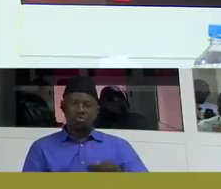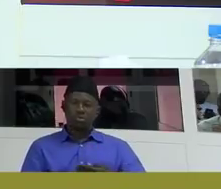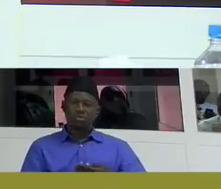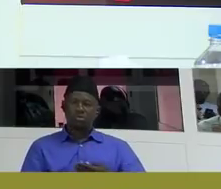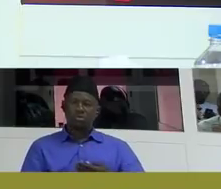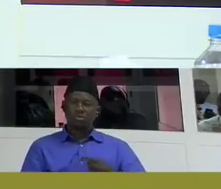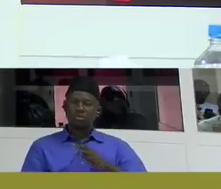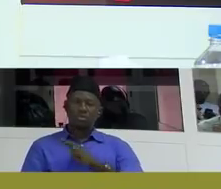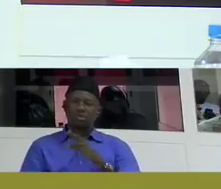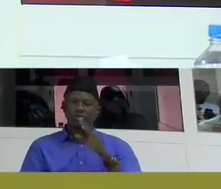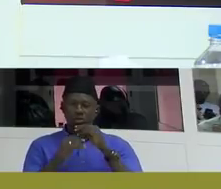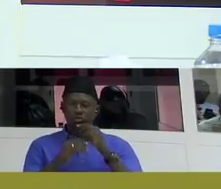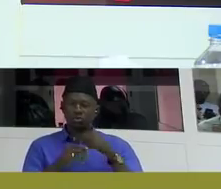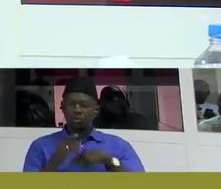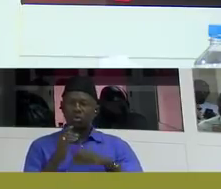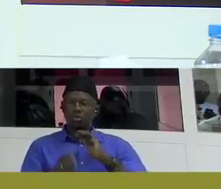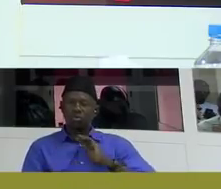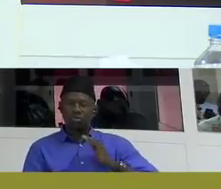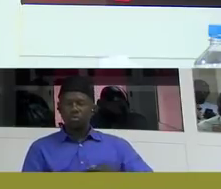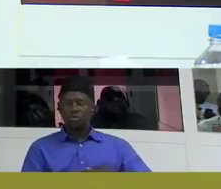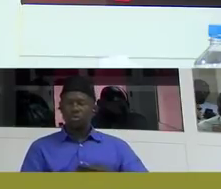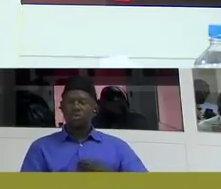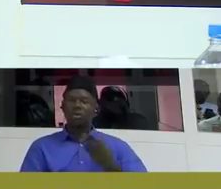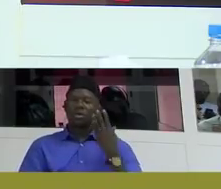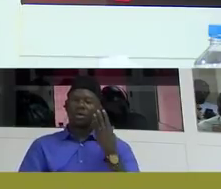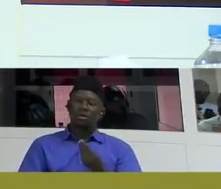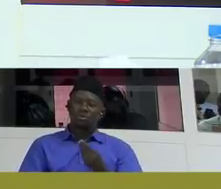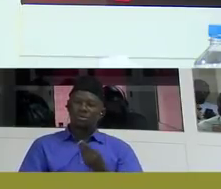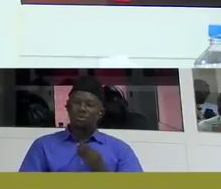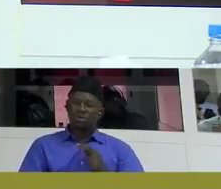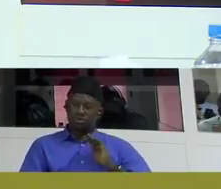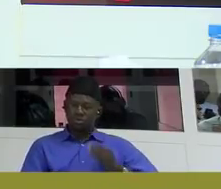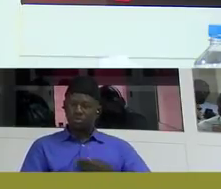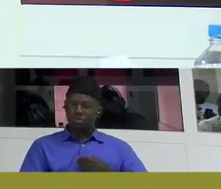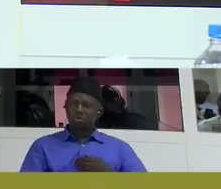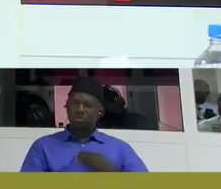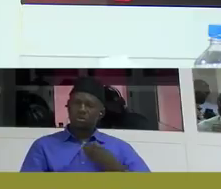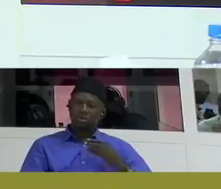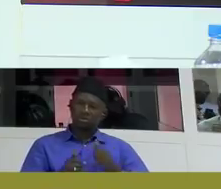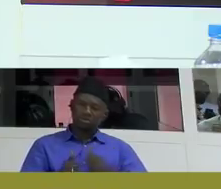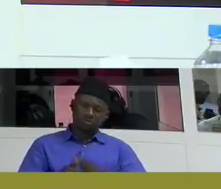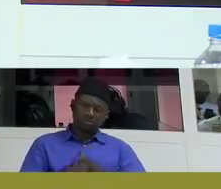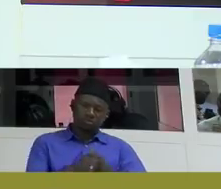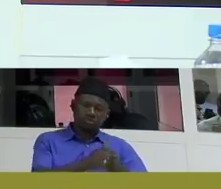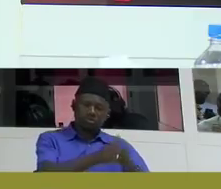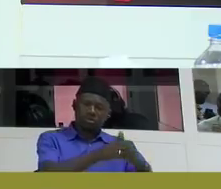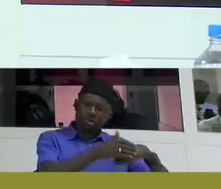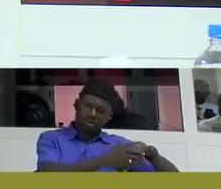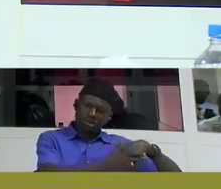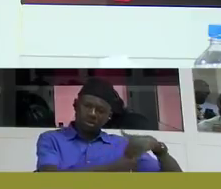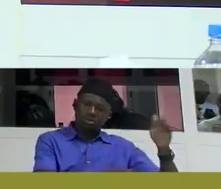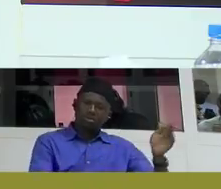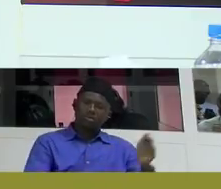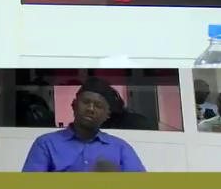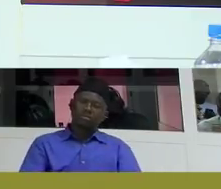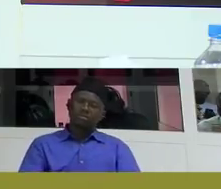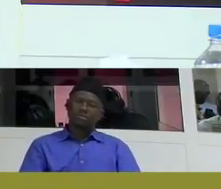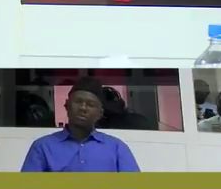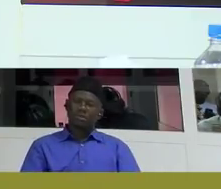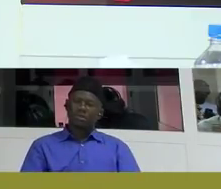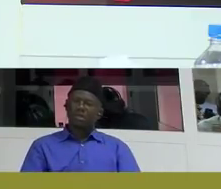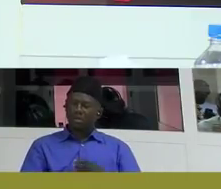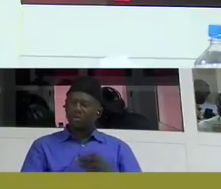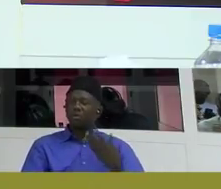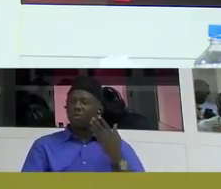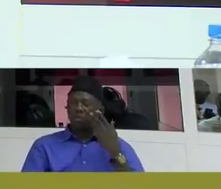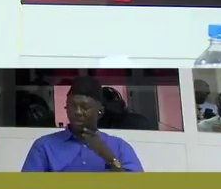don't talk to a woman. And that was how the lady was ushered out. And whilst that was